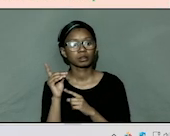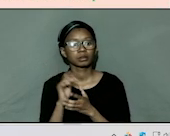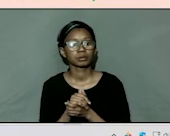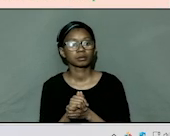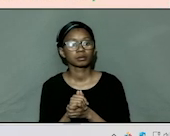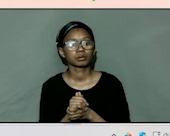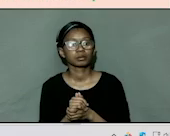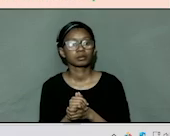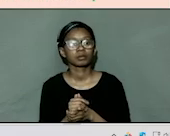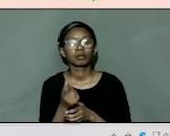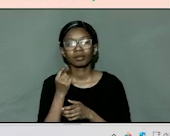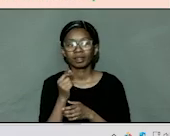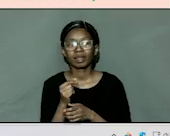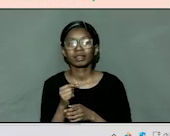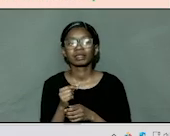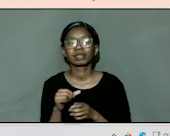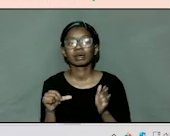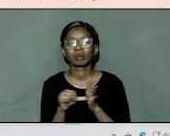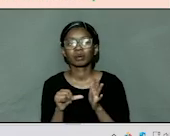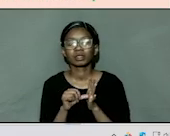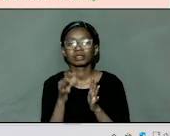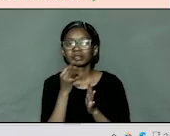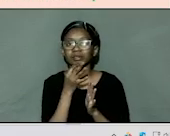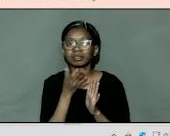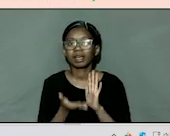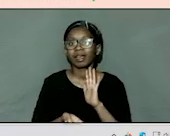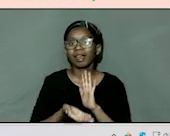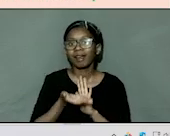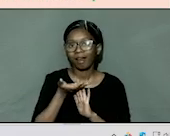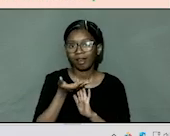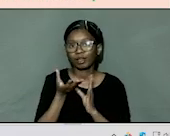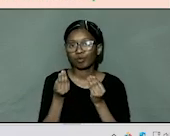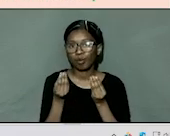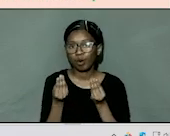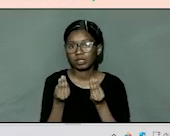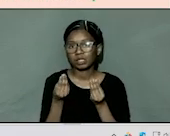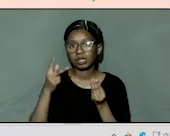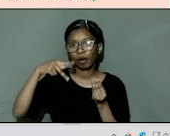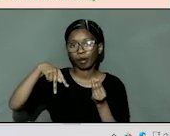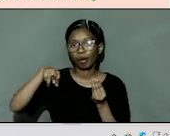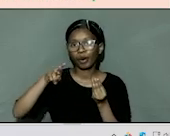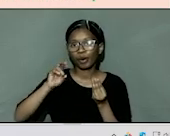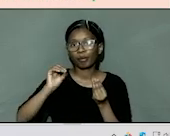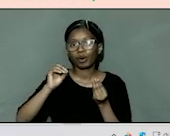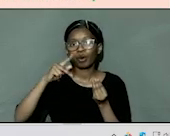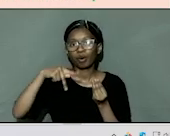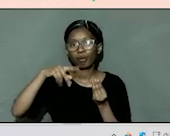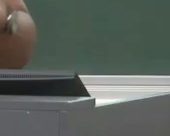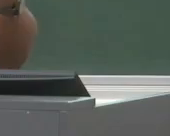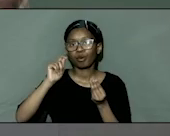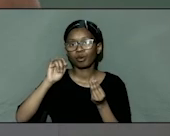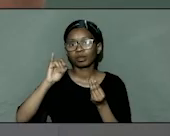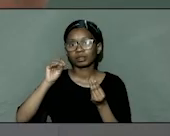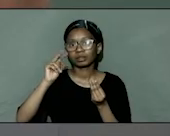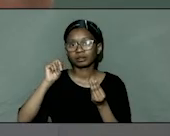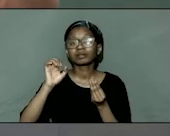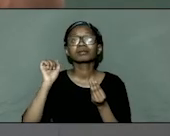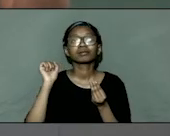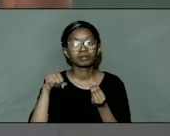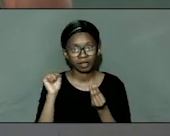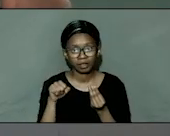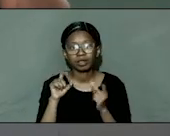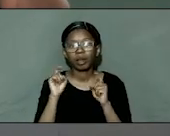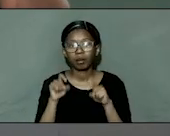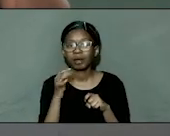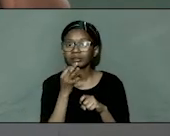it necessary to say Very necessary. Very necessary. Because remember, in a